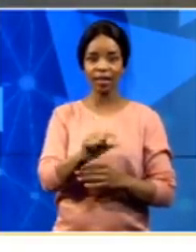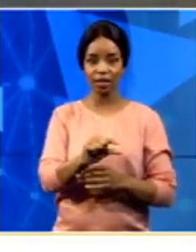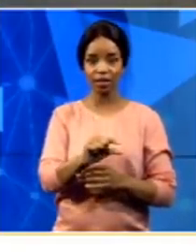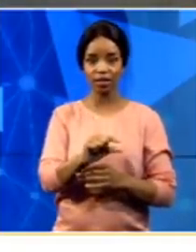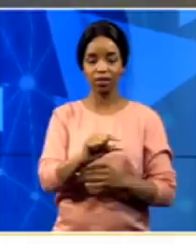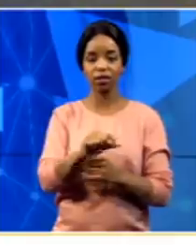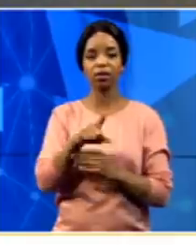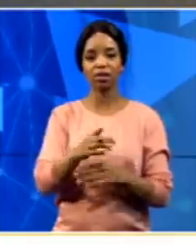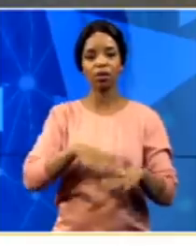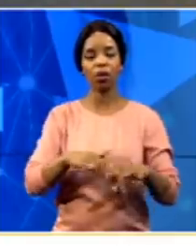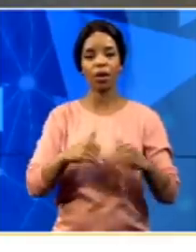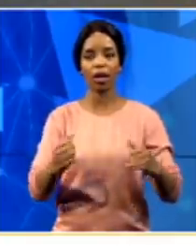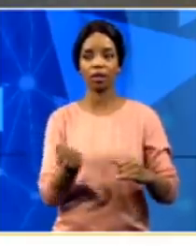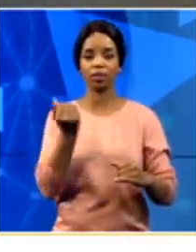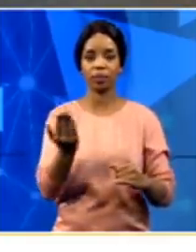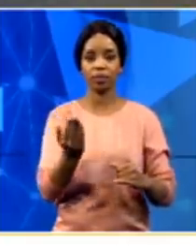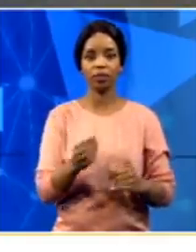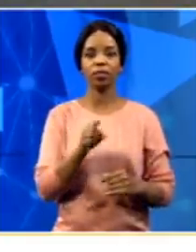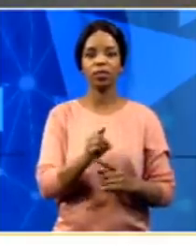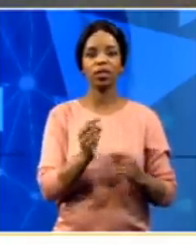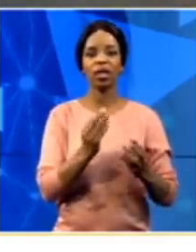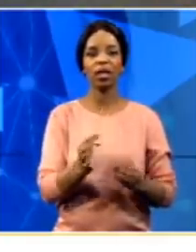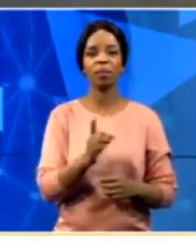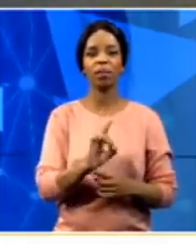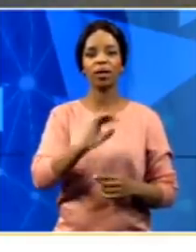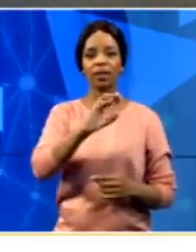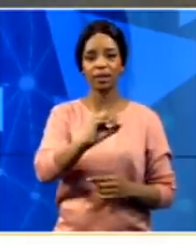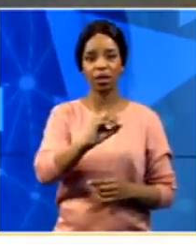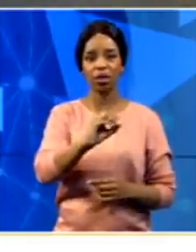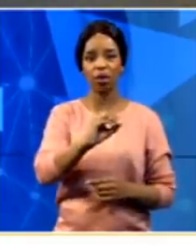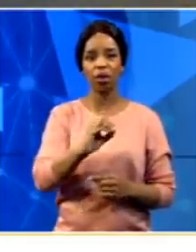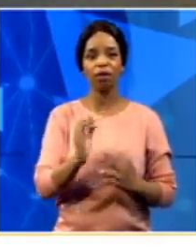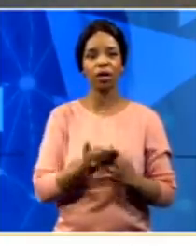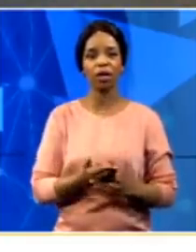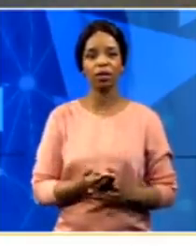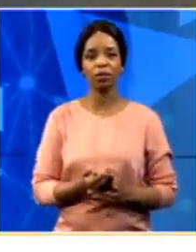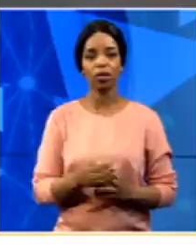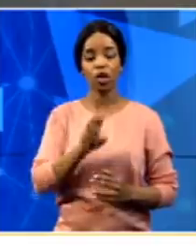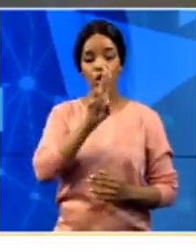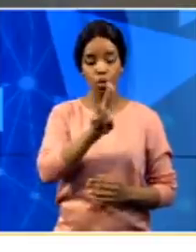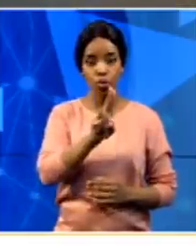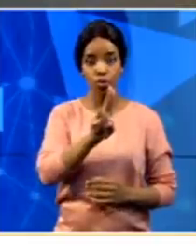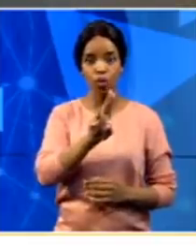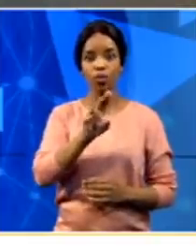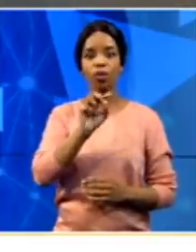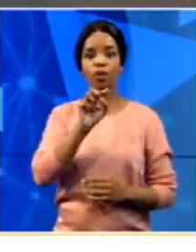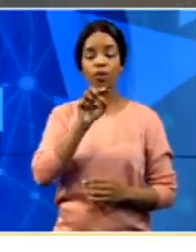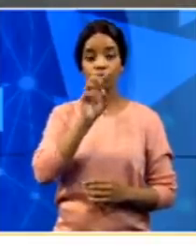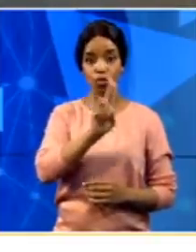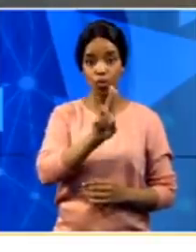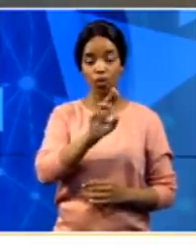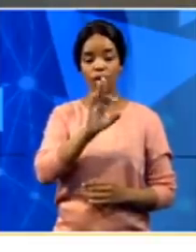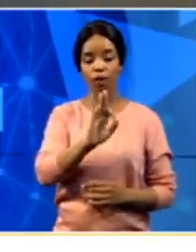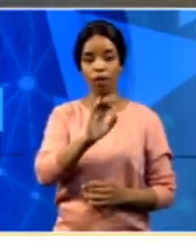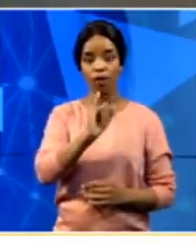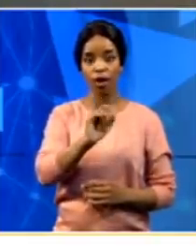Is U-filing? Yeah. ufiling.co.za.